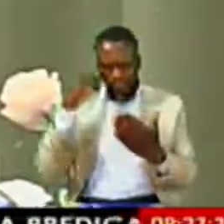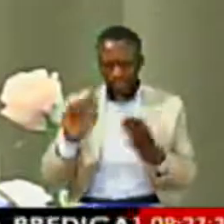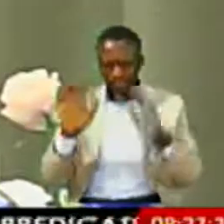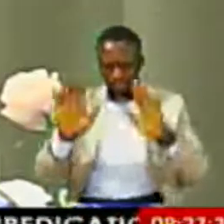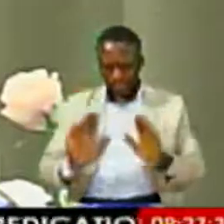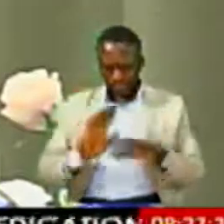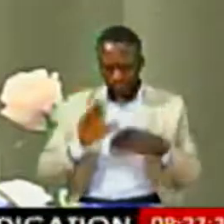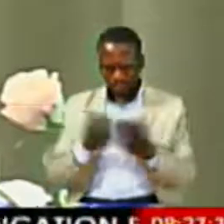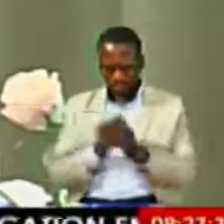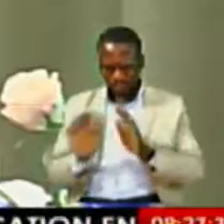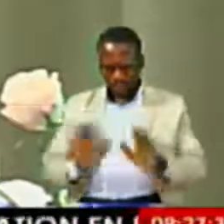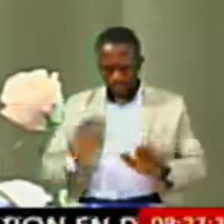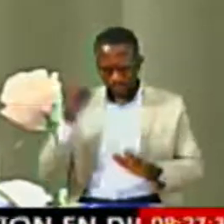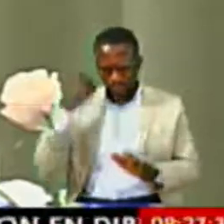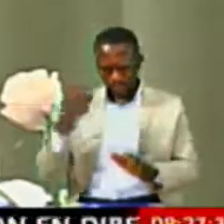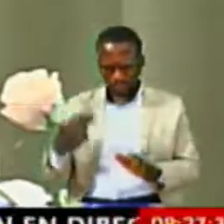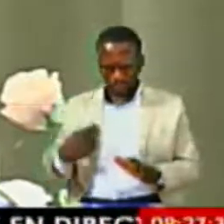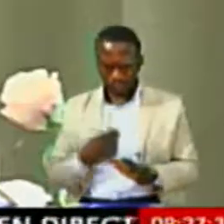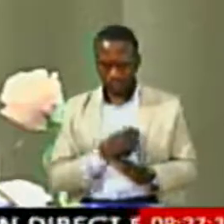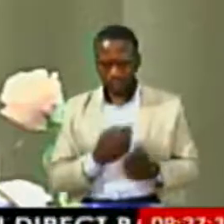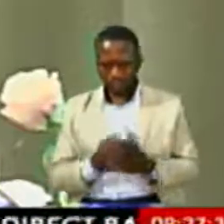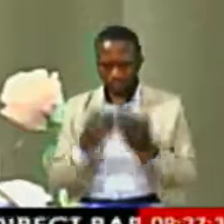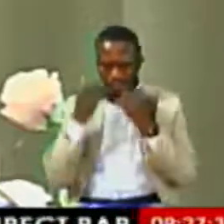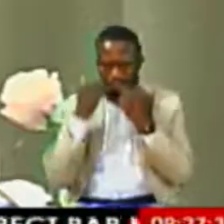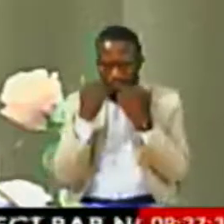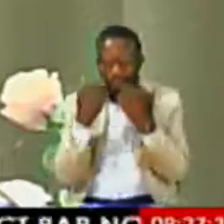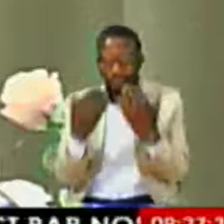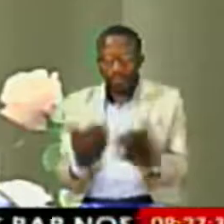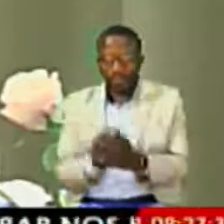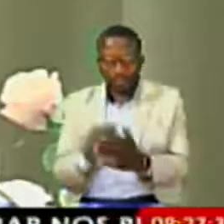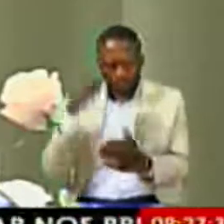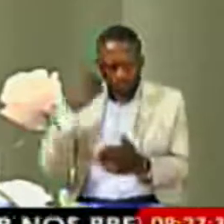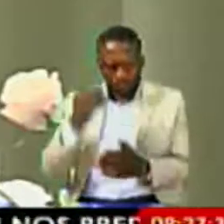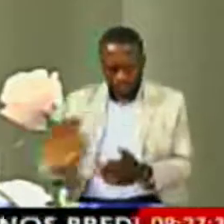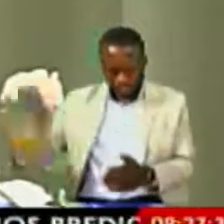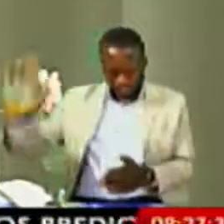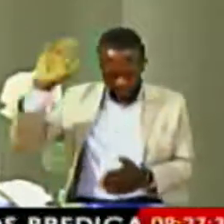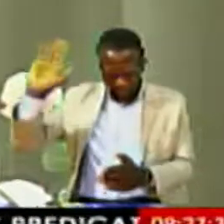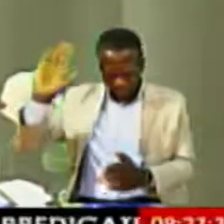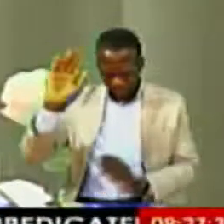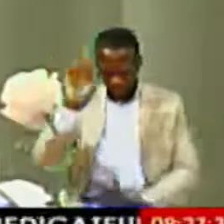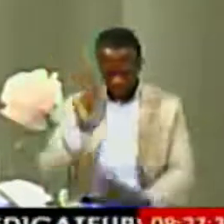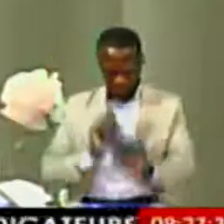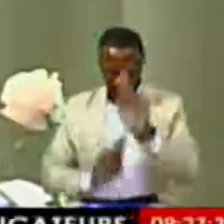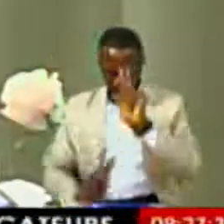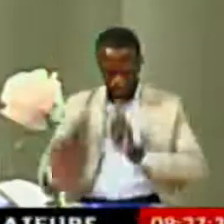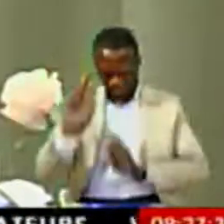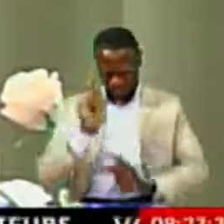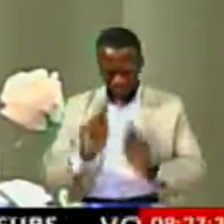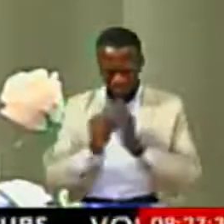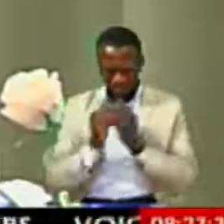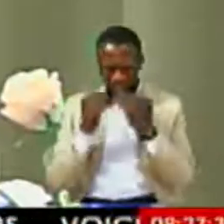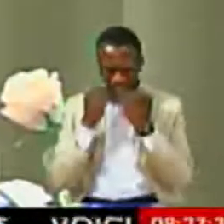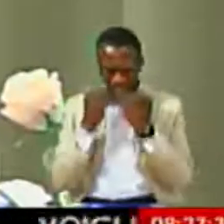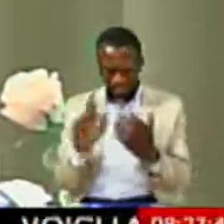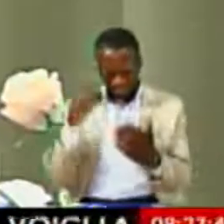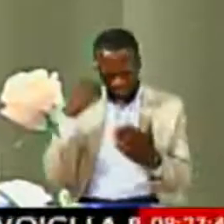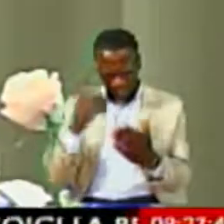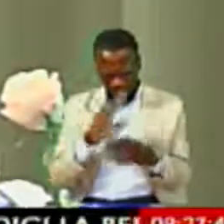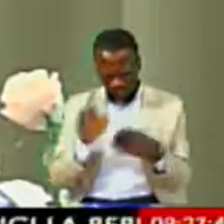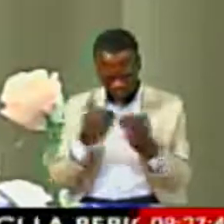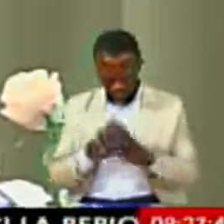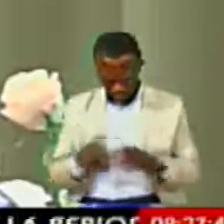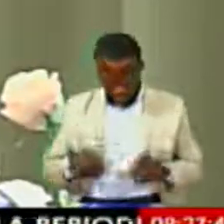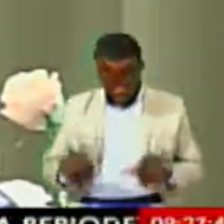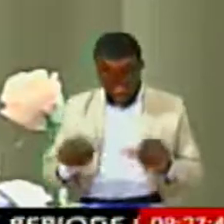thank you for all your good actions. Merci pour ton peuple. Thank you for your people. Merci pour tout ce que tu continues à faire pour nous. And